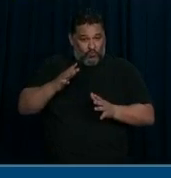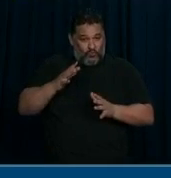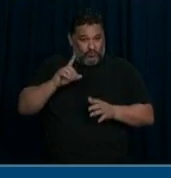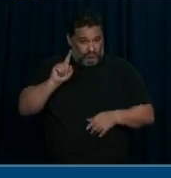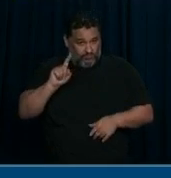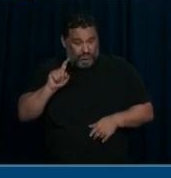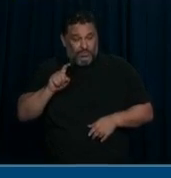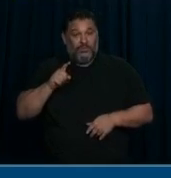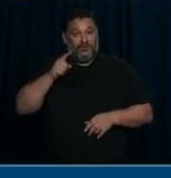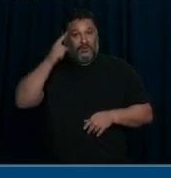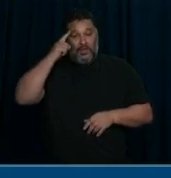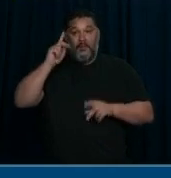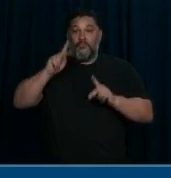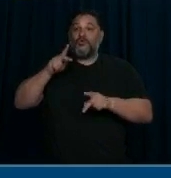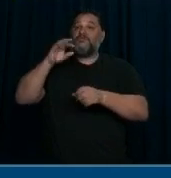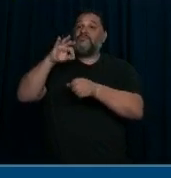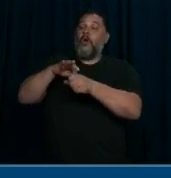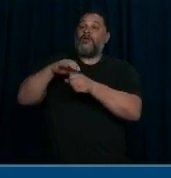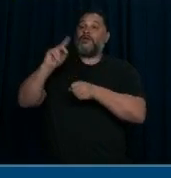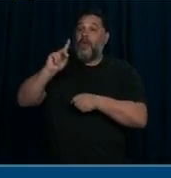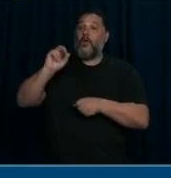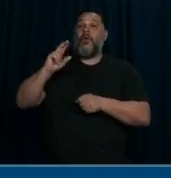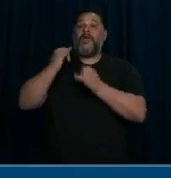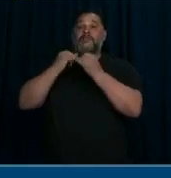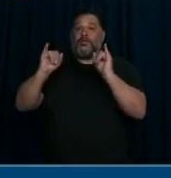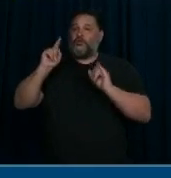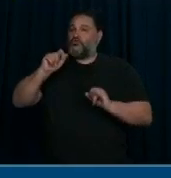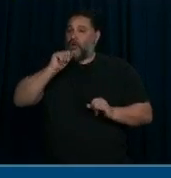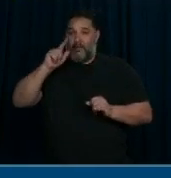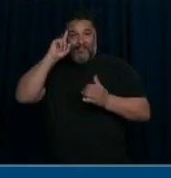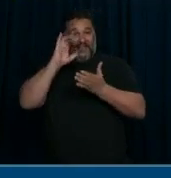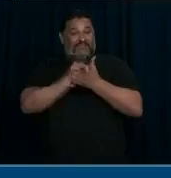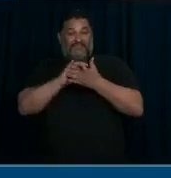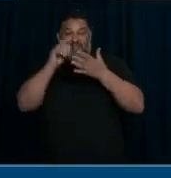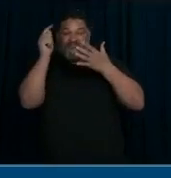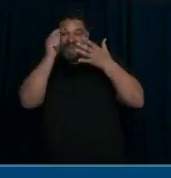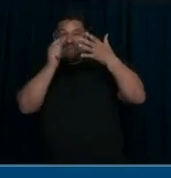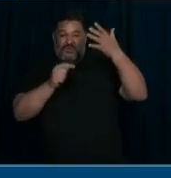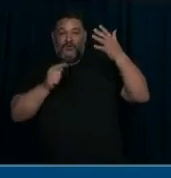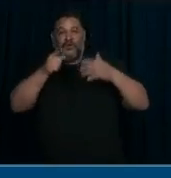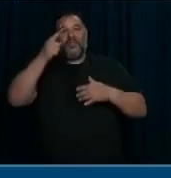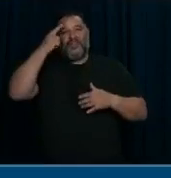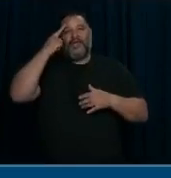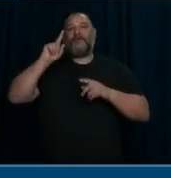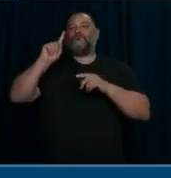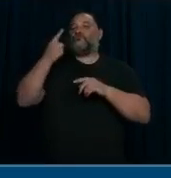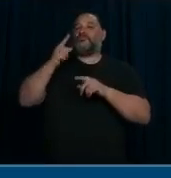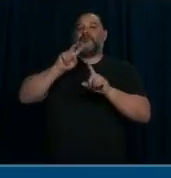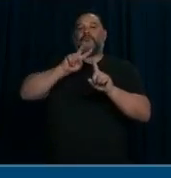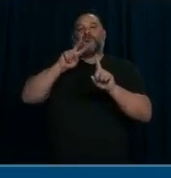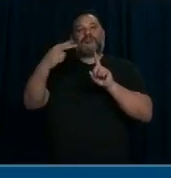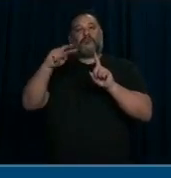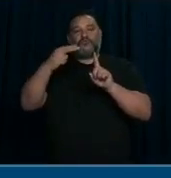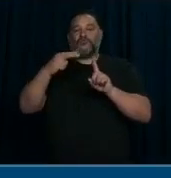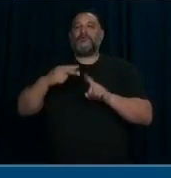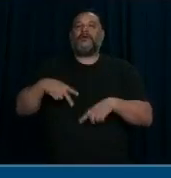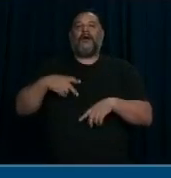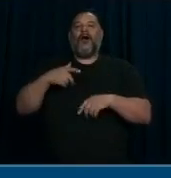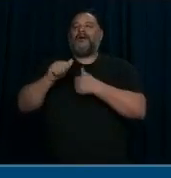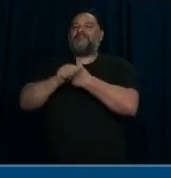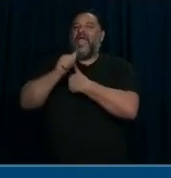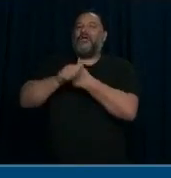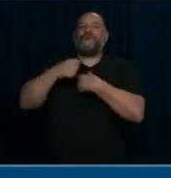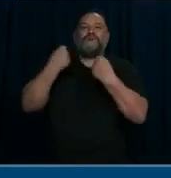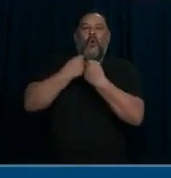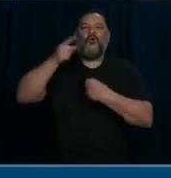a person who would vote Democratic or be an independent should not believe some of these things? You think it's just perception as far as there being danger at the border or